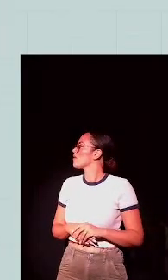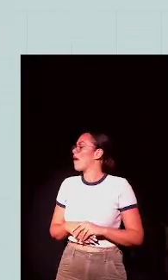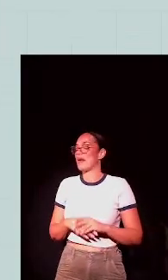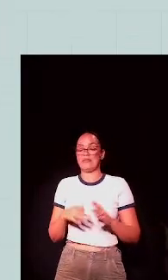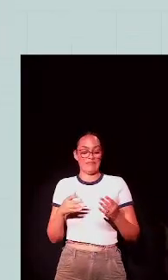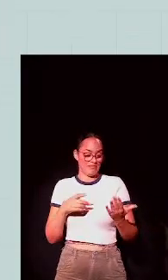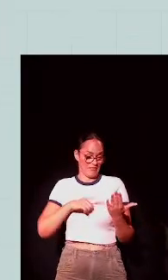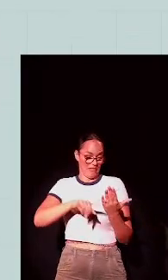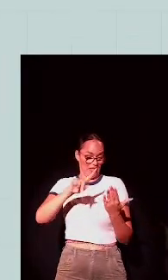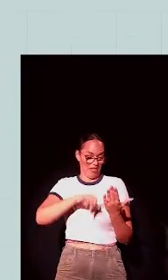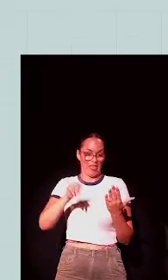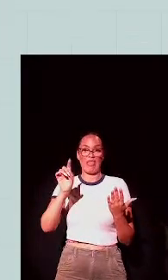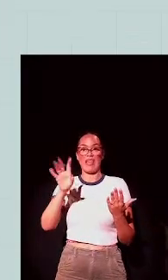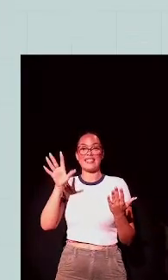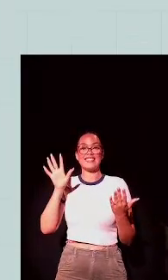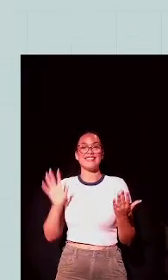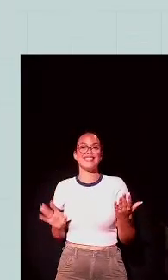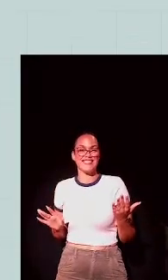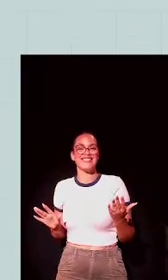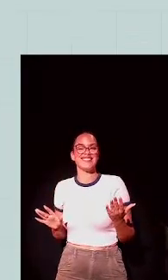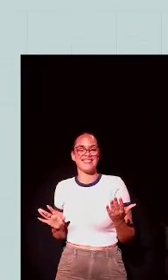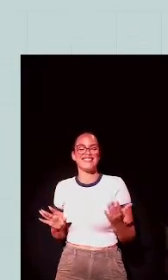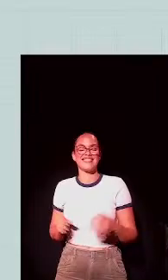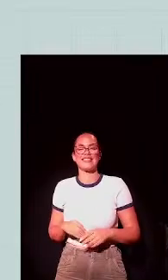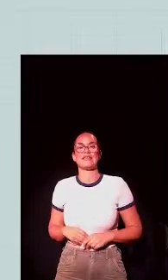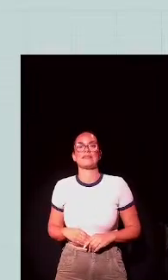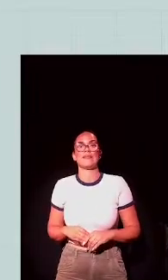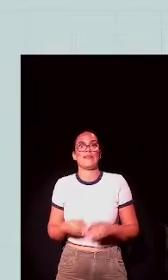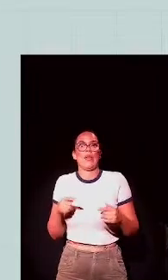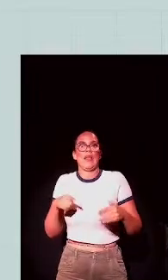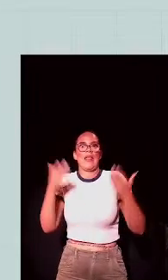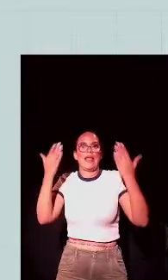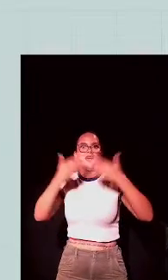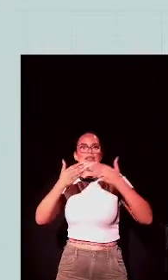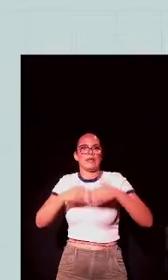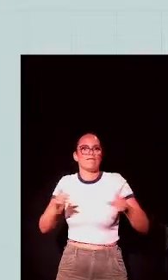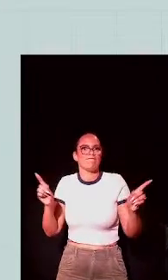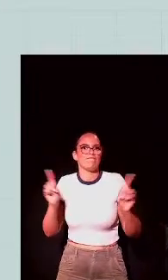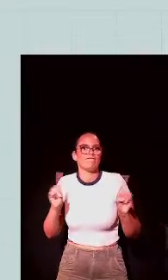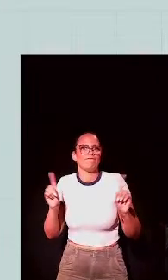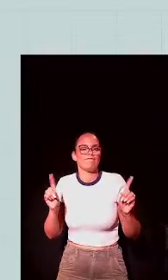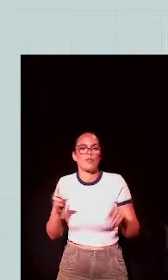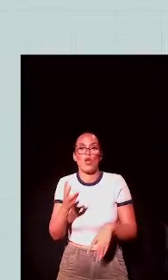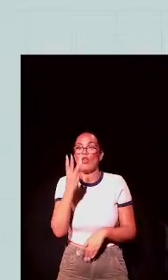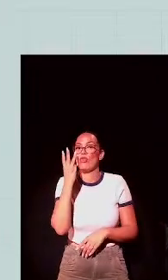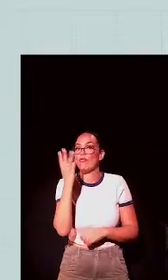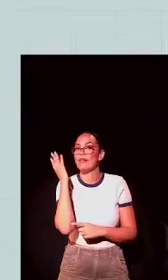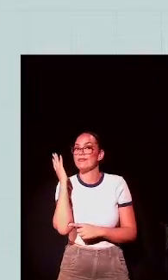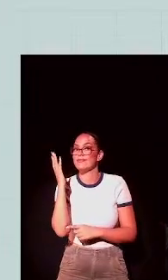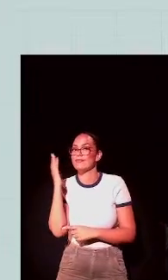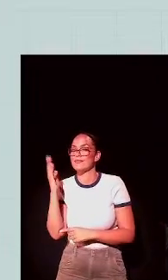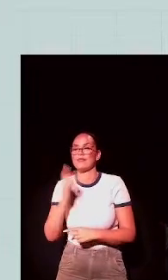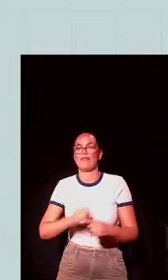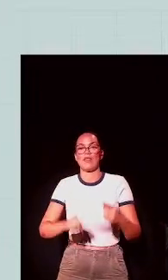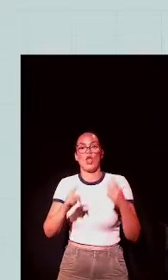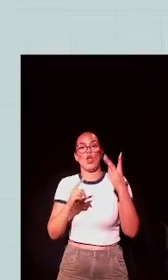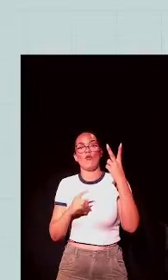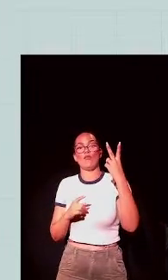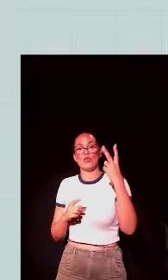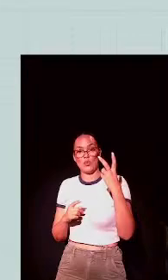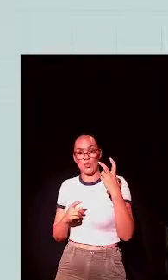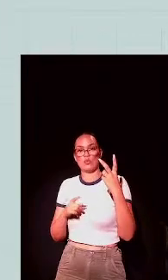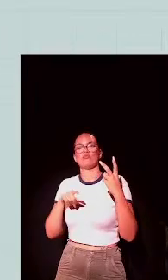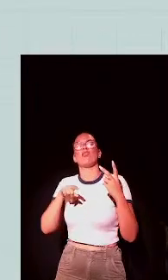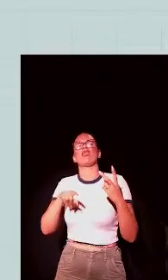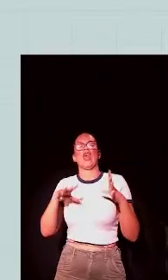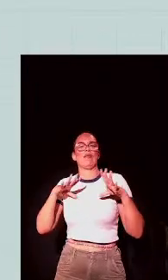that's most of the admin. There we go. So the format of the evening is we have 3 presentations over the course of the evening. We have the first 2, then a 15-minute